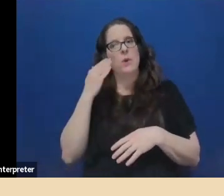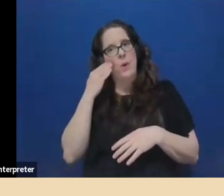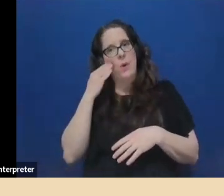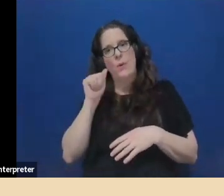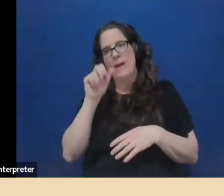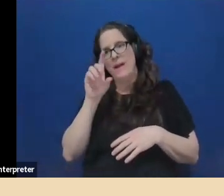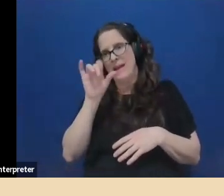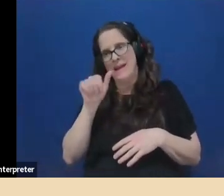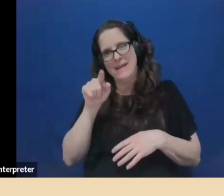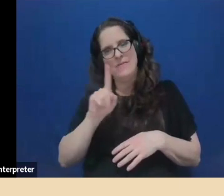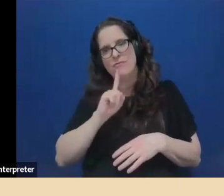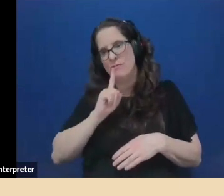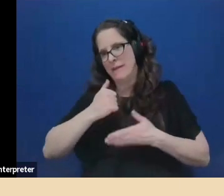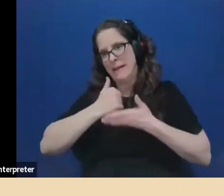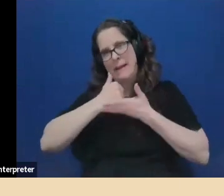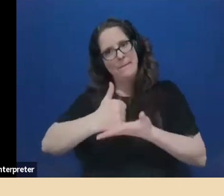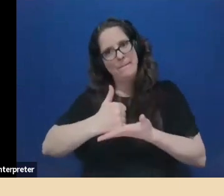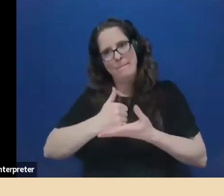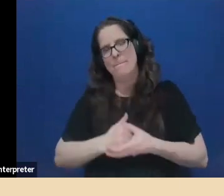Andy. I'm